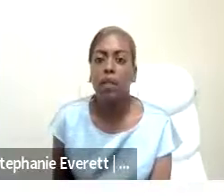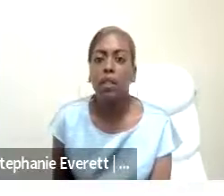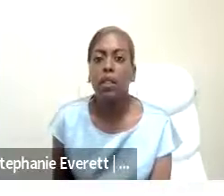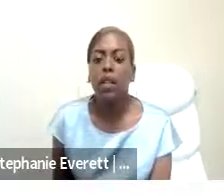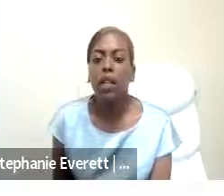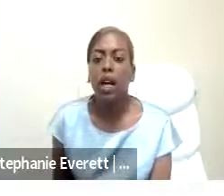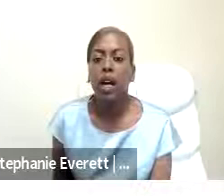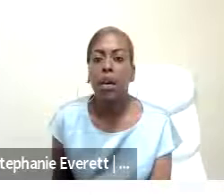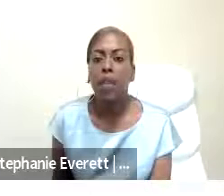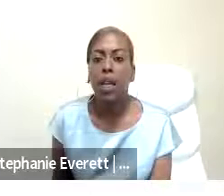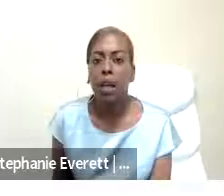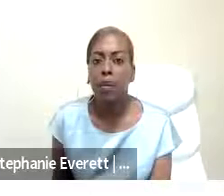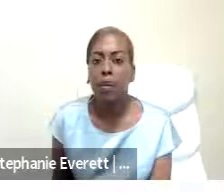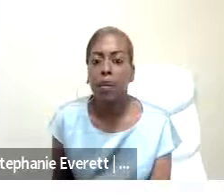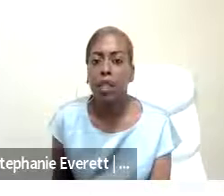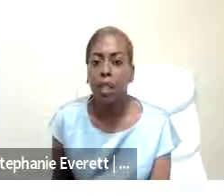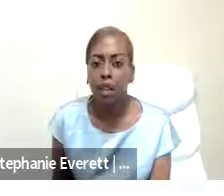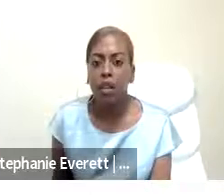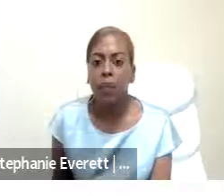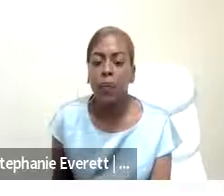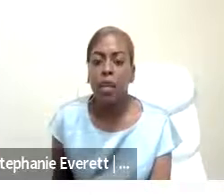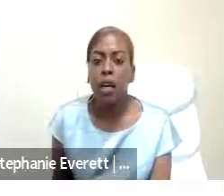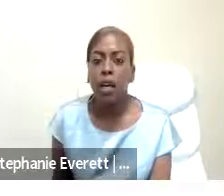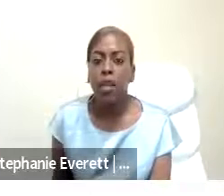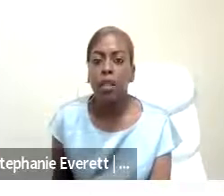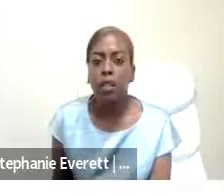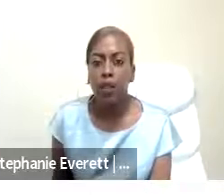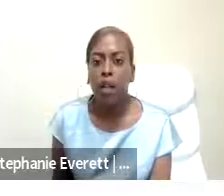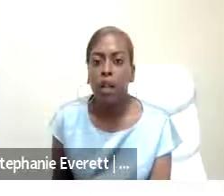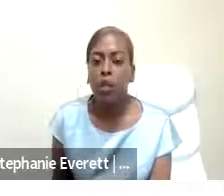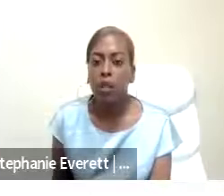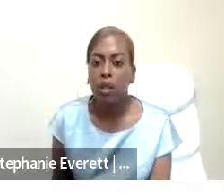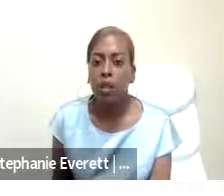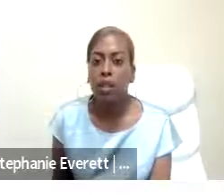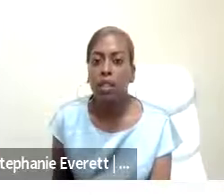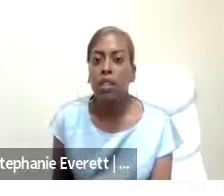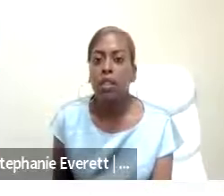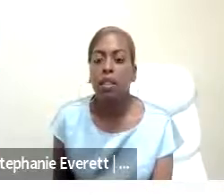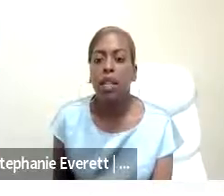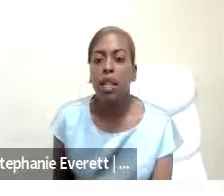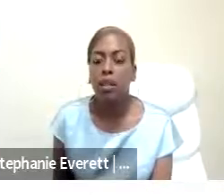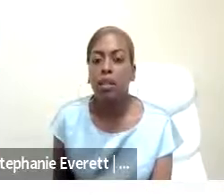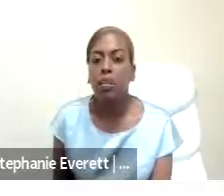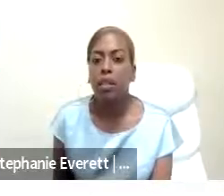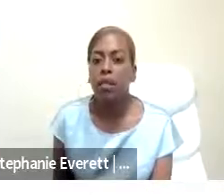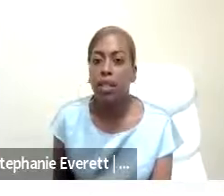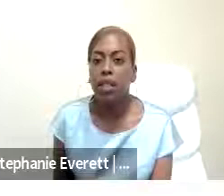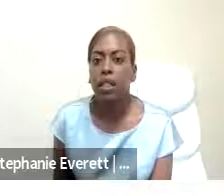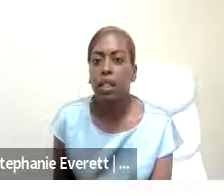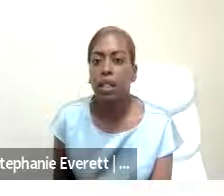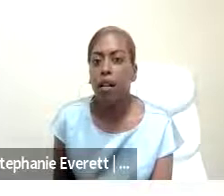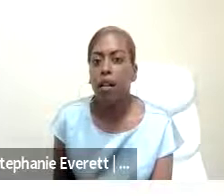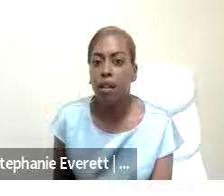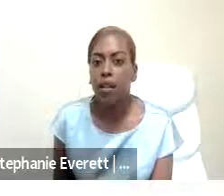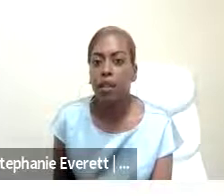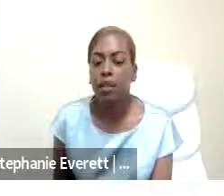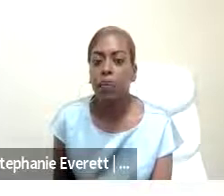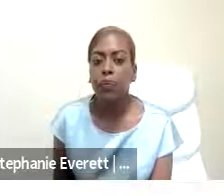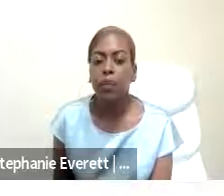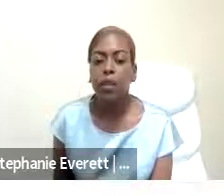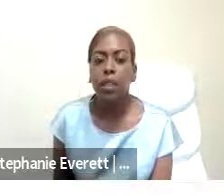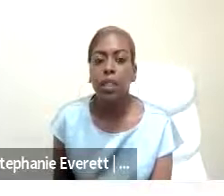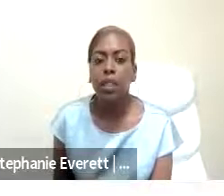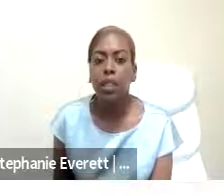police officer, to have them come together. And so for that, we did request that position be created in our